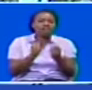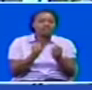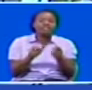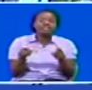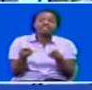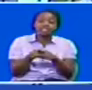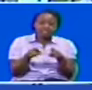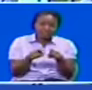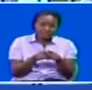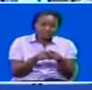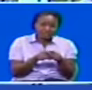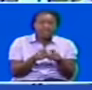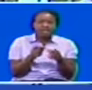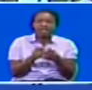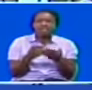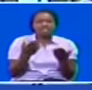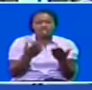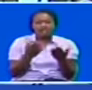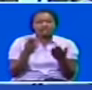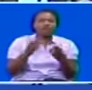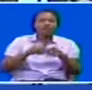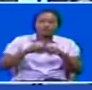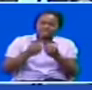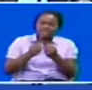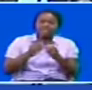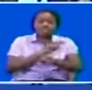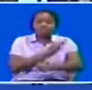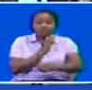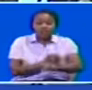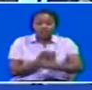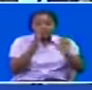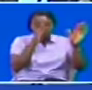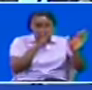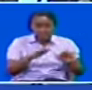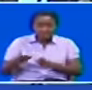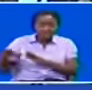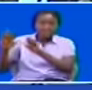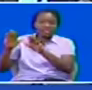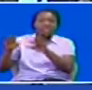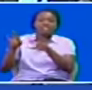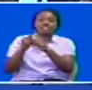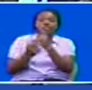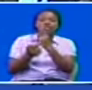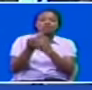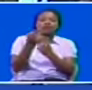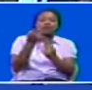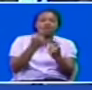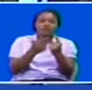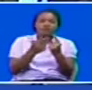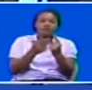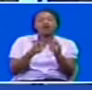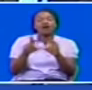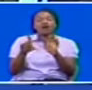to usurping powers of parliament, which has the powers to come up with laws, and that his list